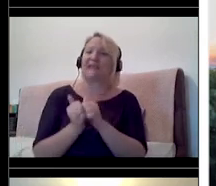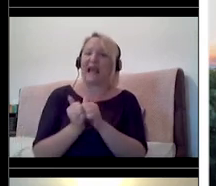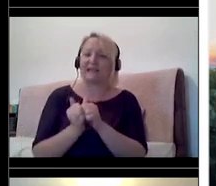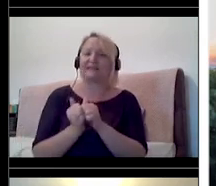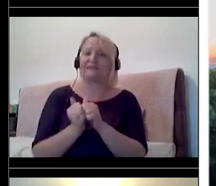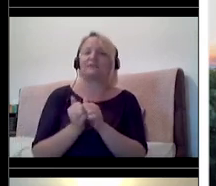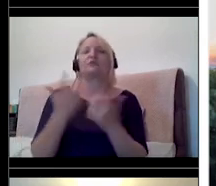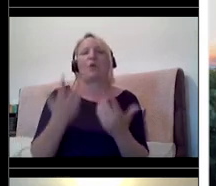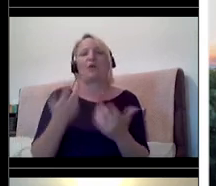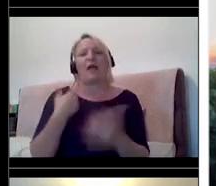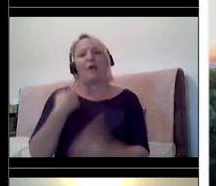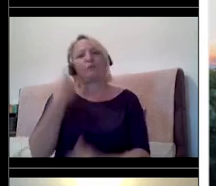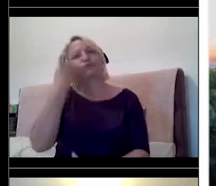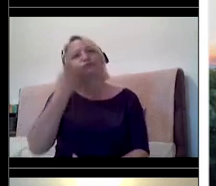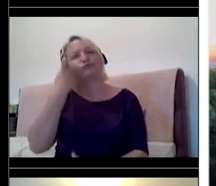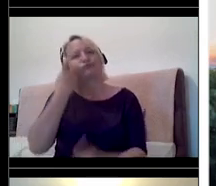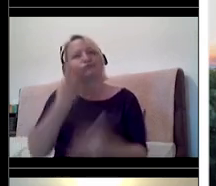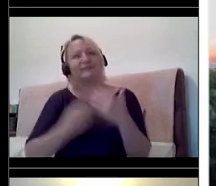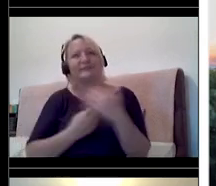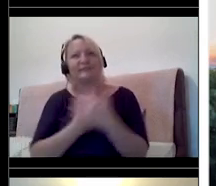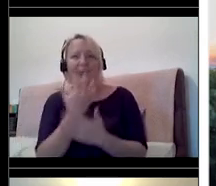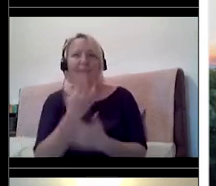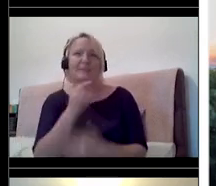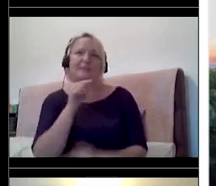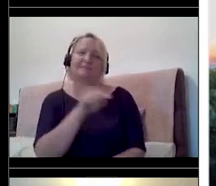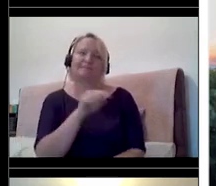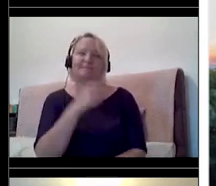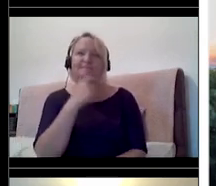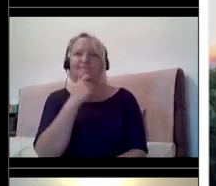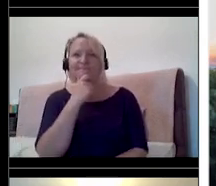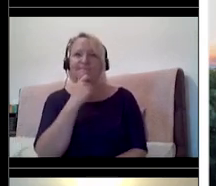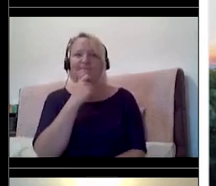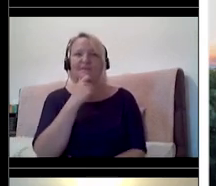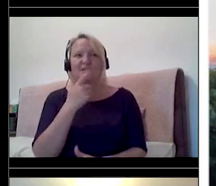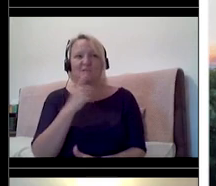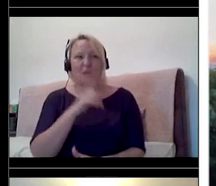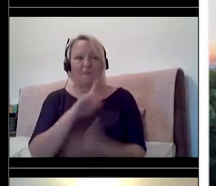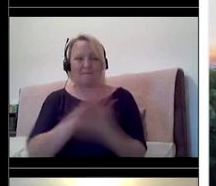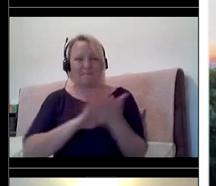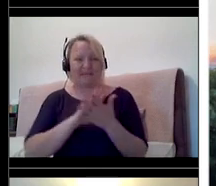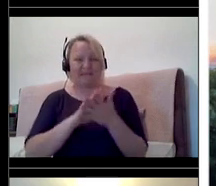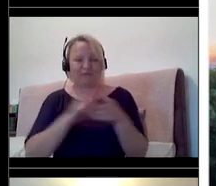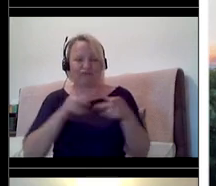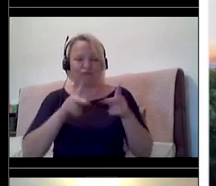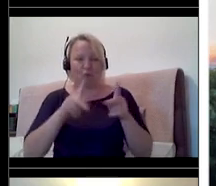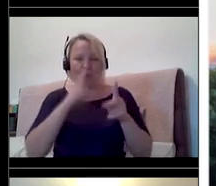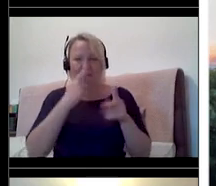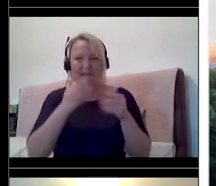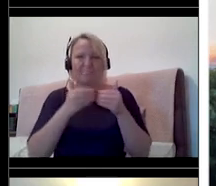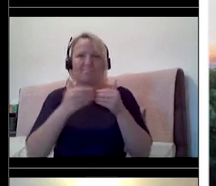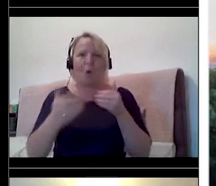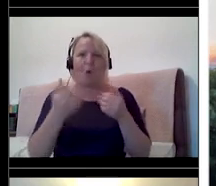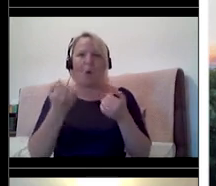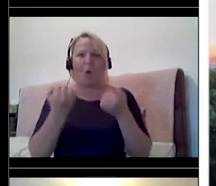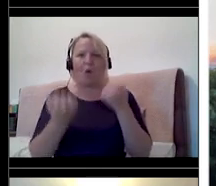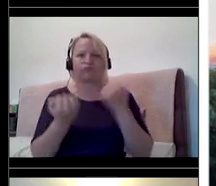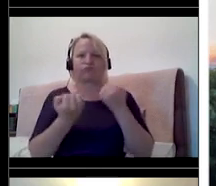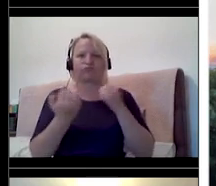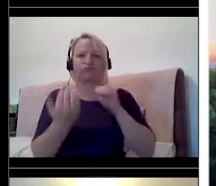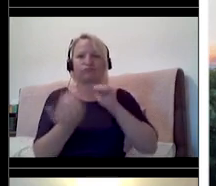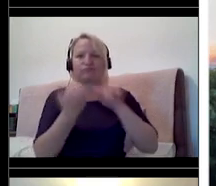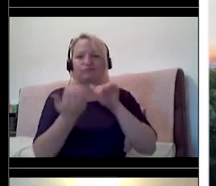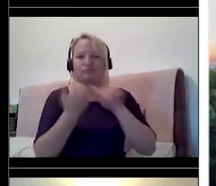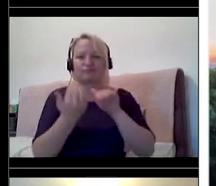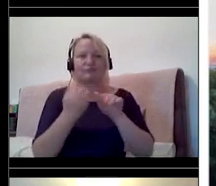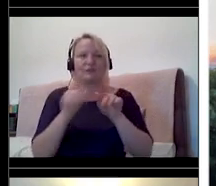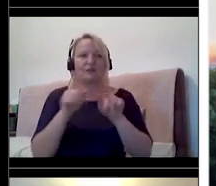account those new developments. There's now an increased capacity on those roads linking the Lower Thames Crossing to the A13